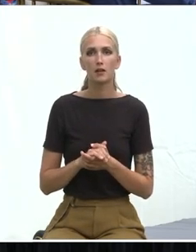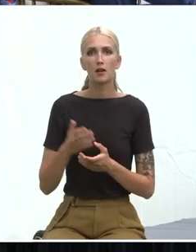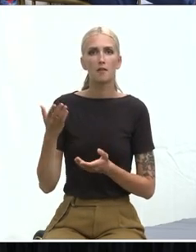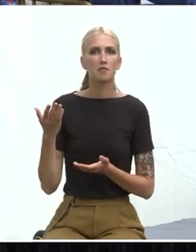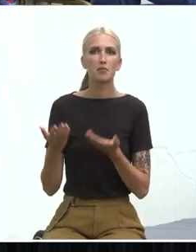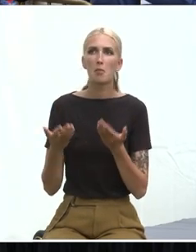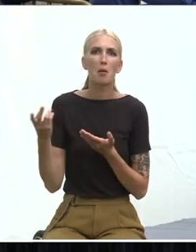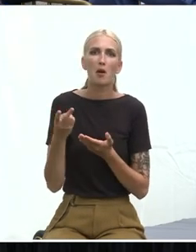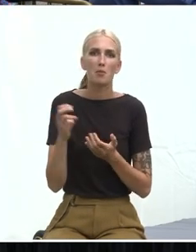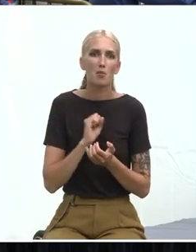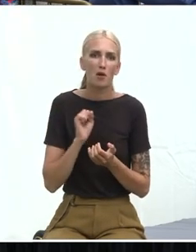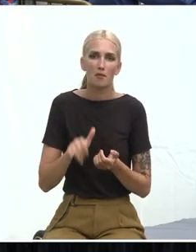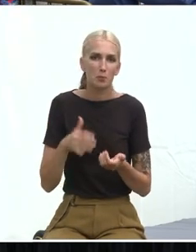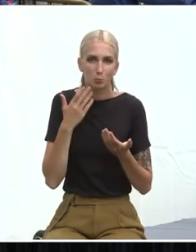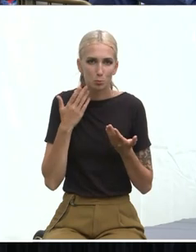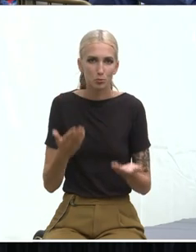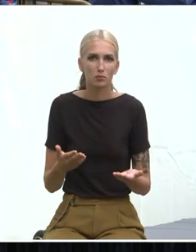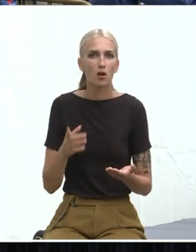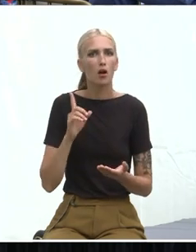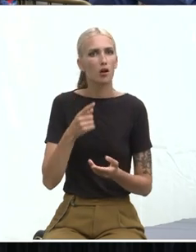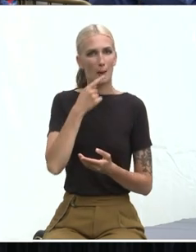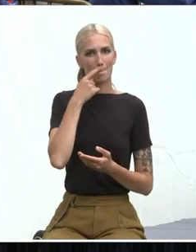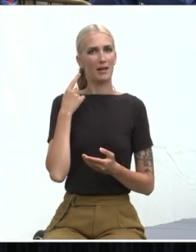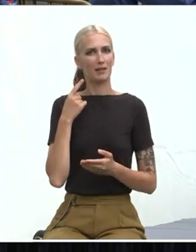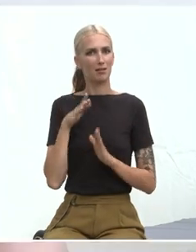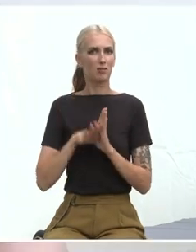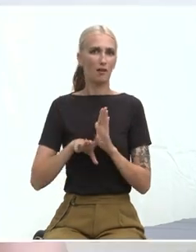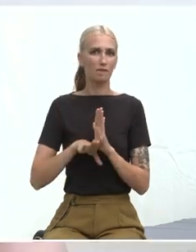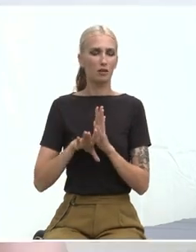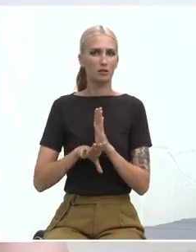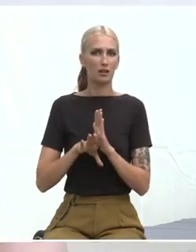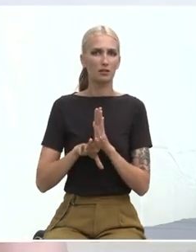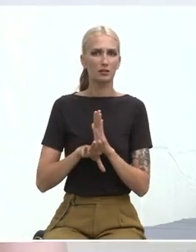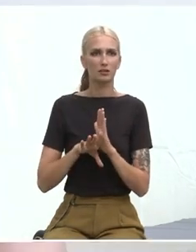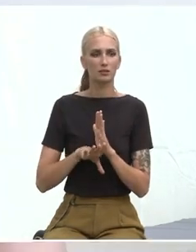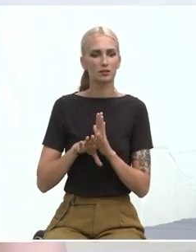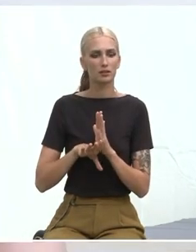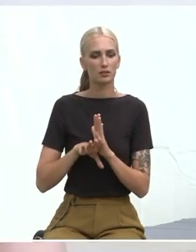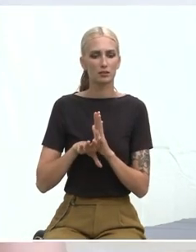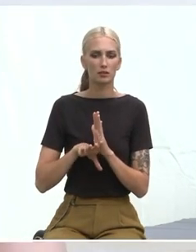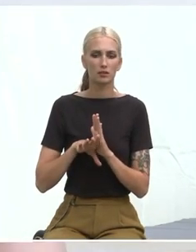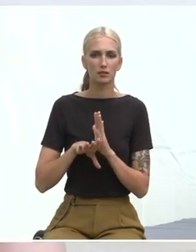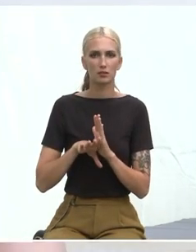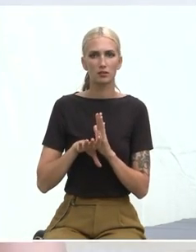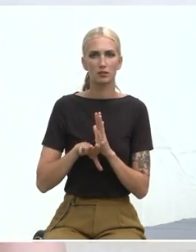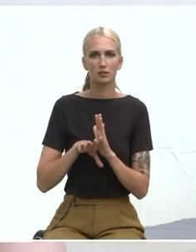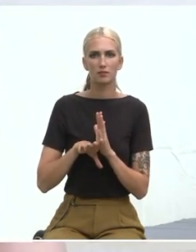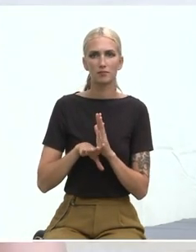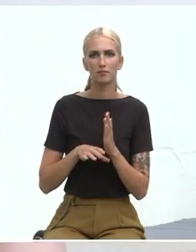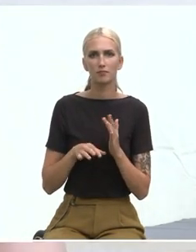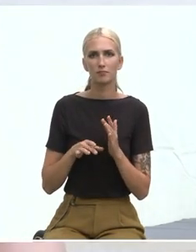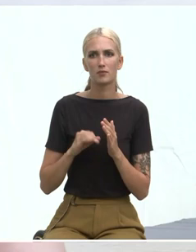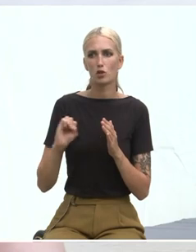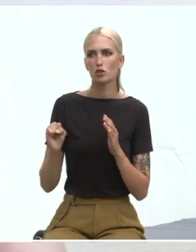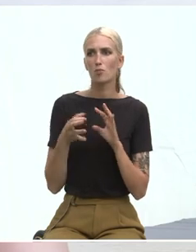any. Us men tend to sort of not give special attention to keeping our